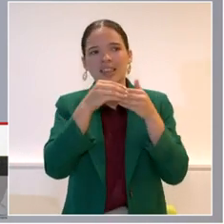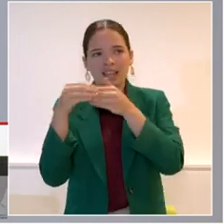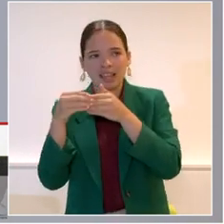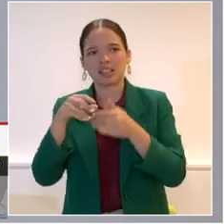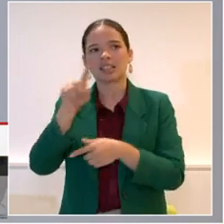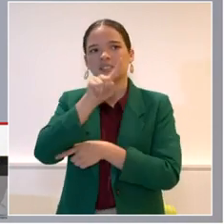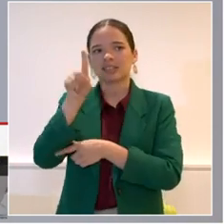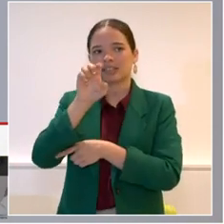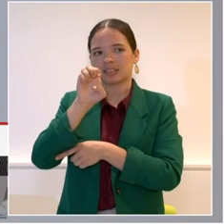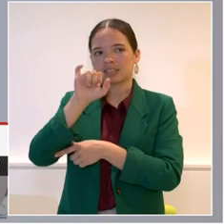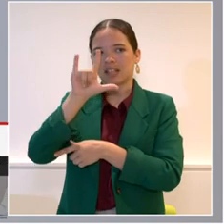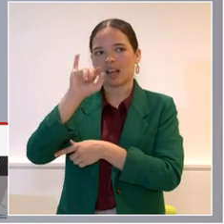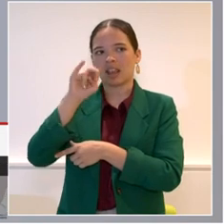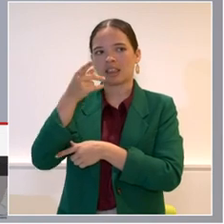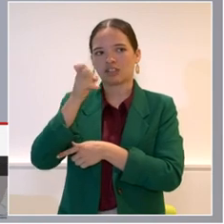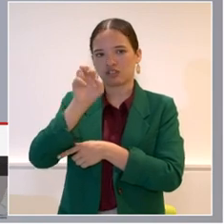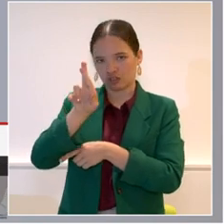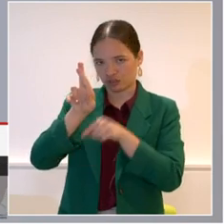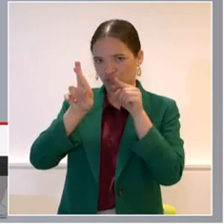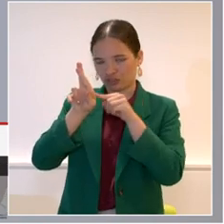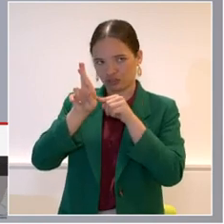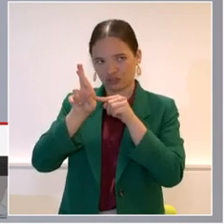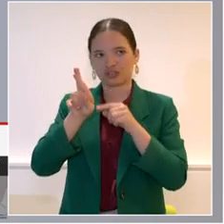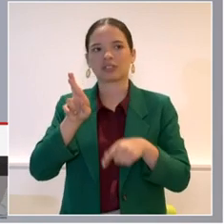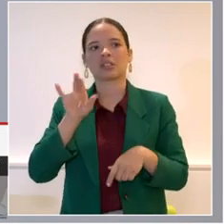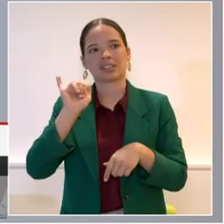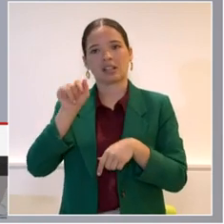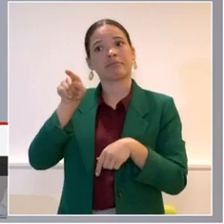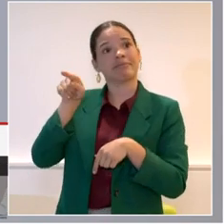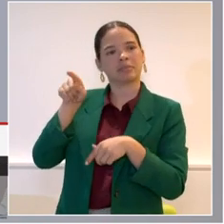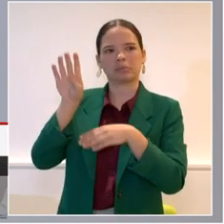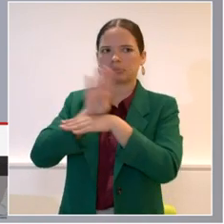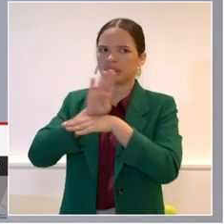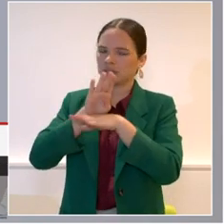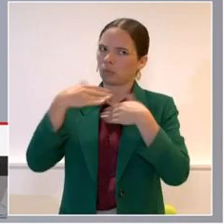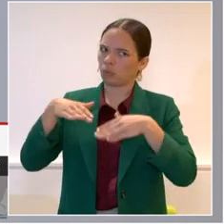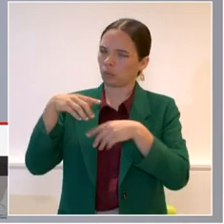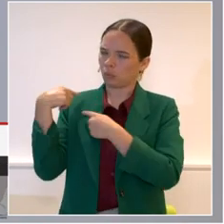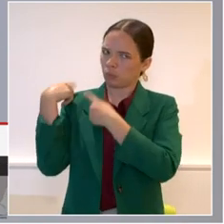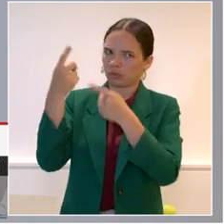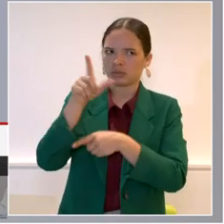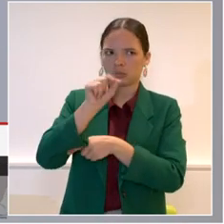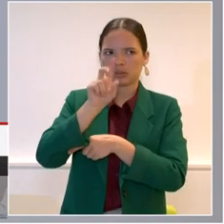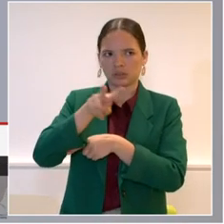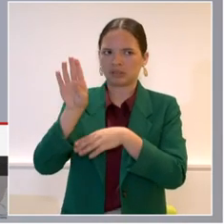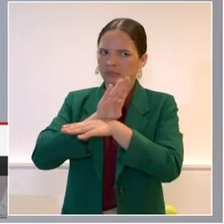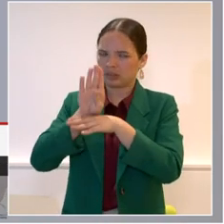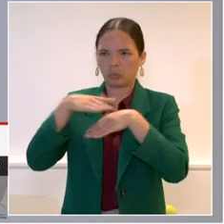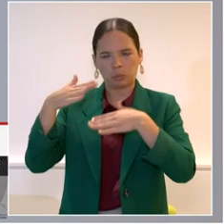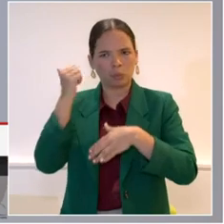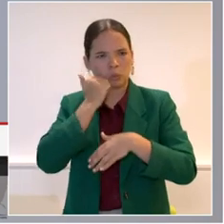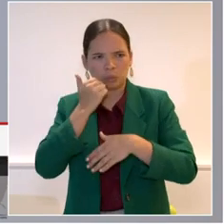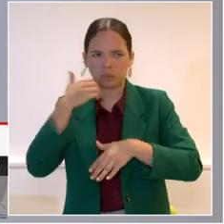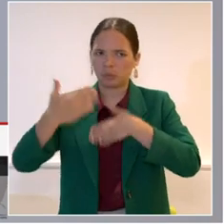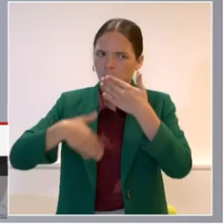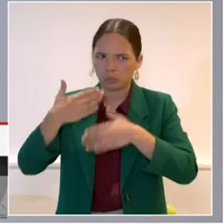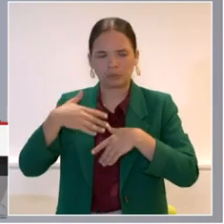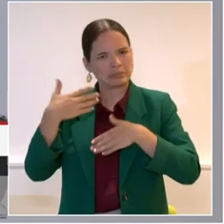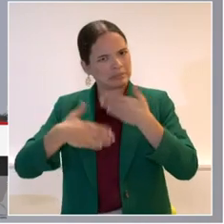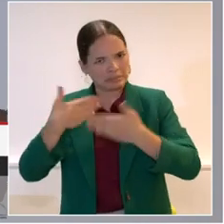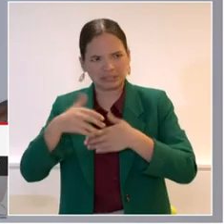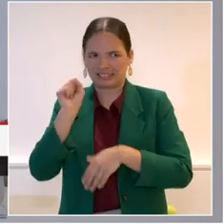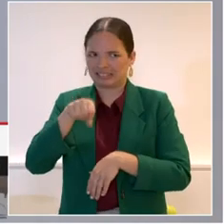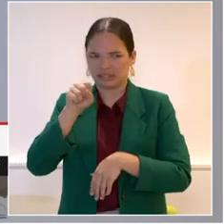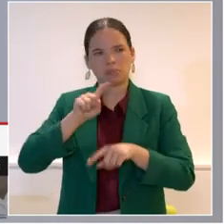busy 2022. Well, they're busy every day. They're busy every day working with DC